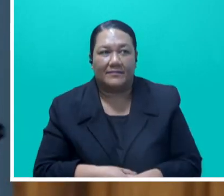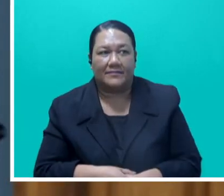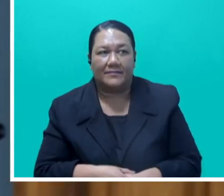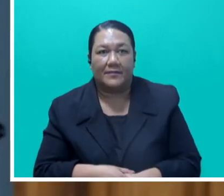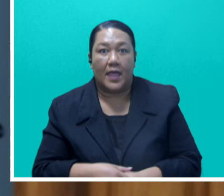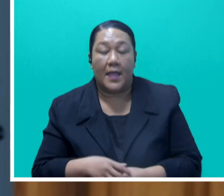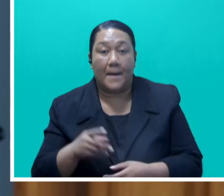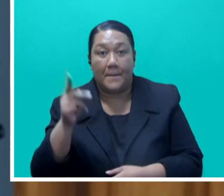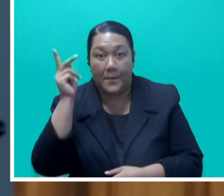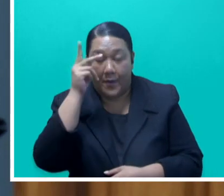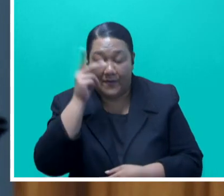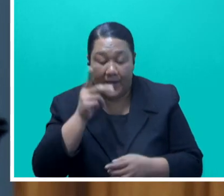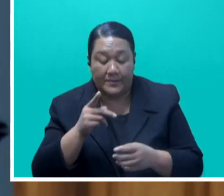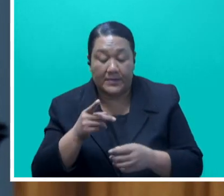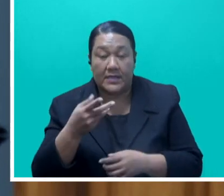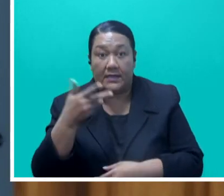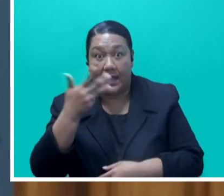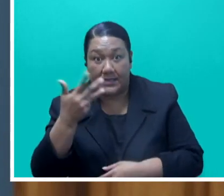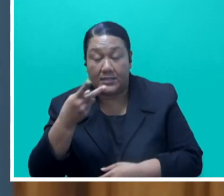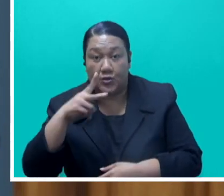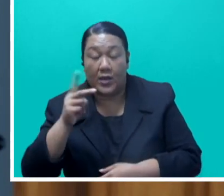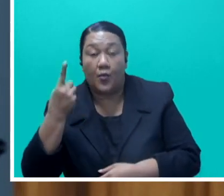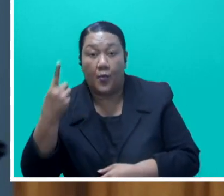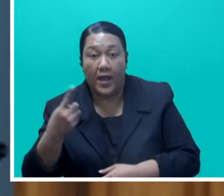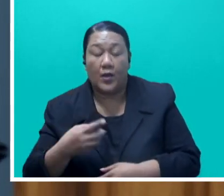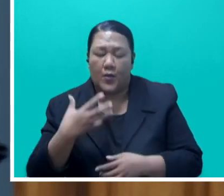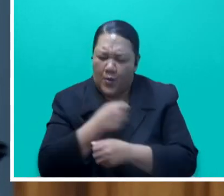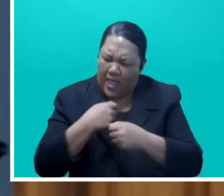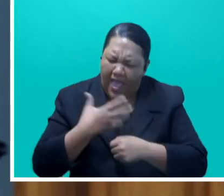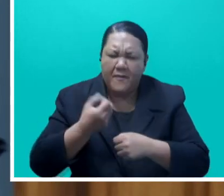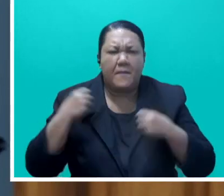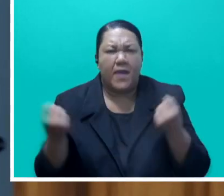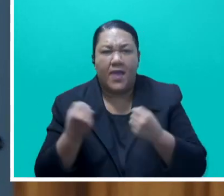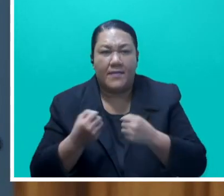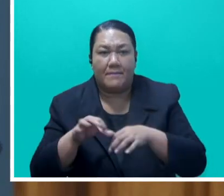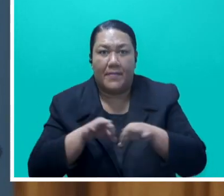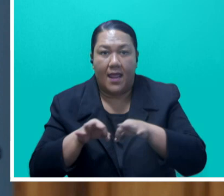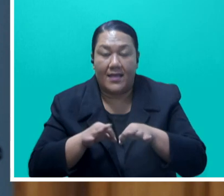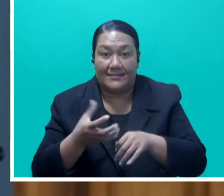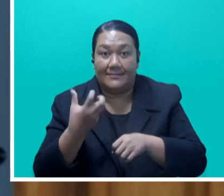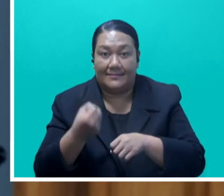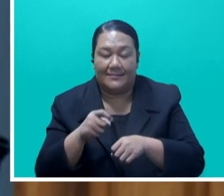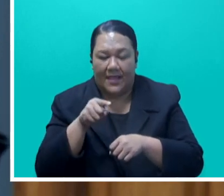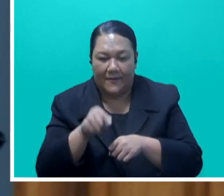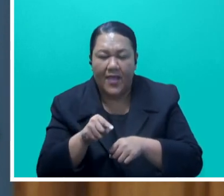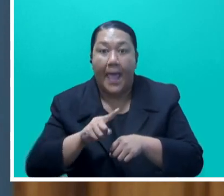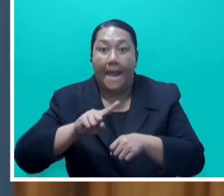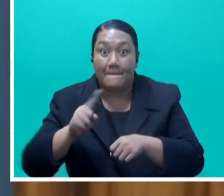Proverbs 19:21 that we may have many plans in our hearts, but it's his purpose that always